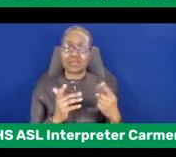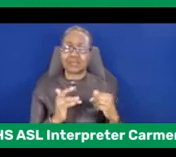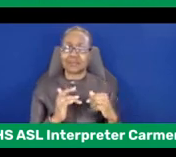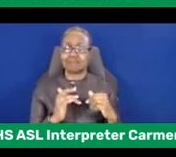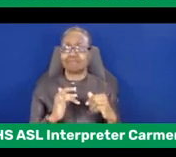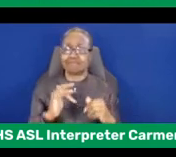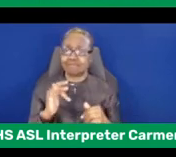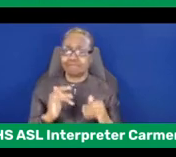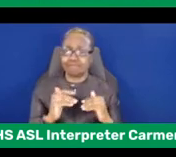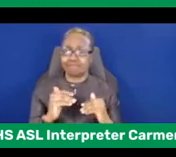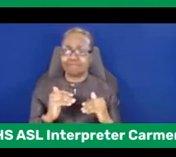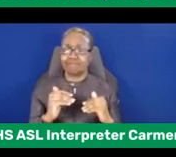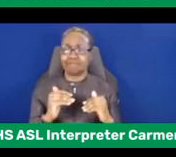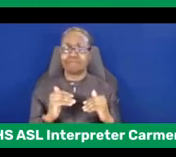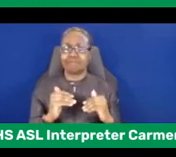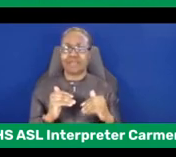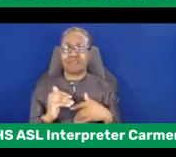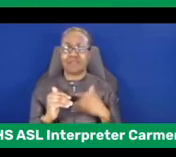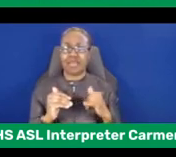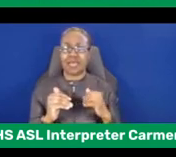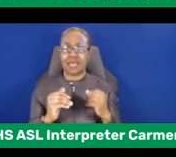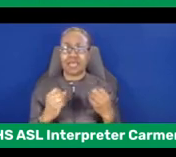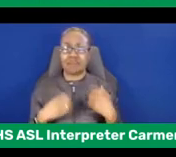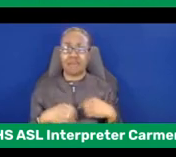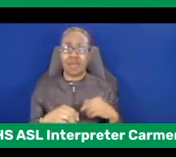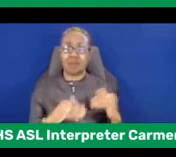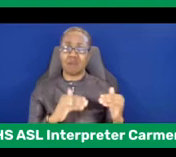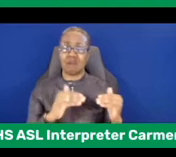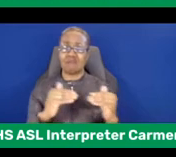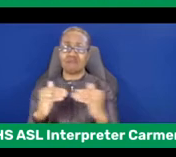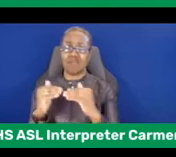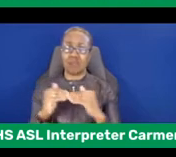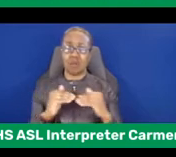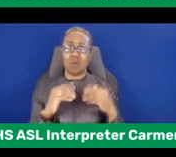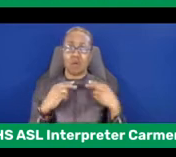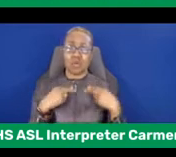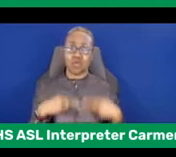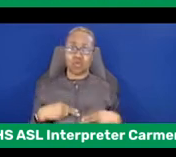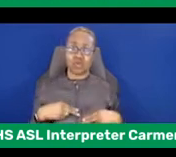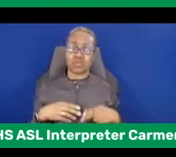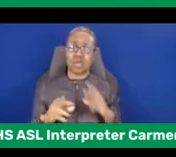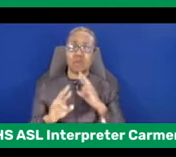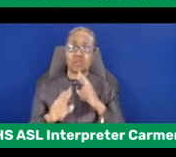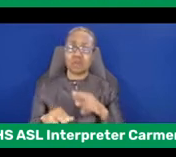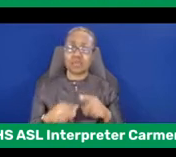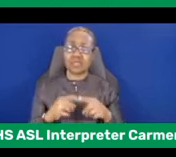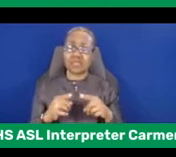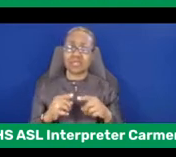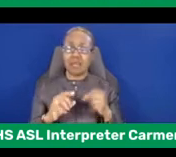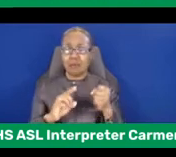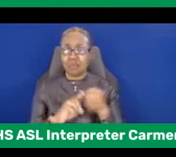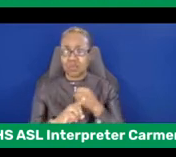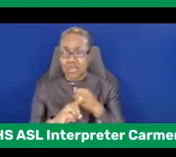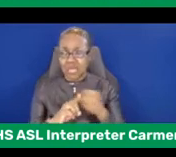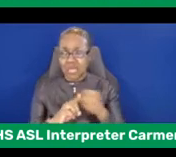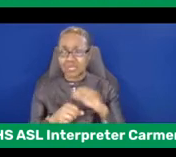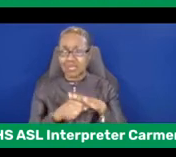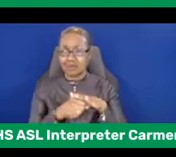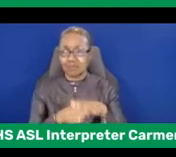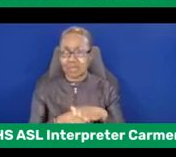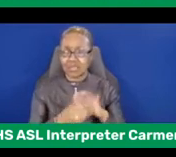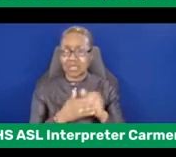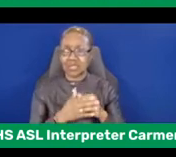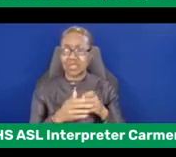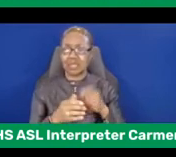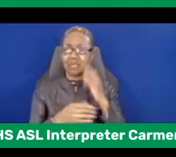And I feel like a lot of our fellow humans are often responding to the brutality and oppression that they deal with